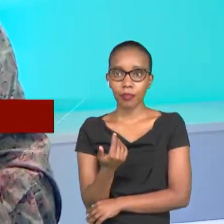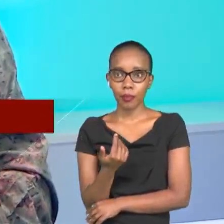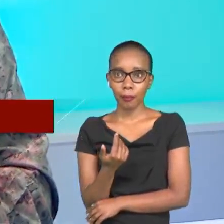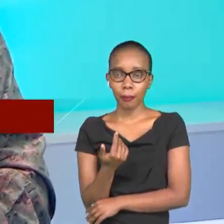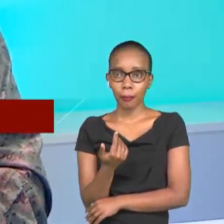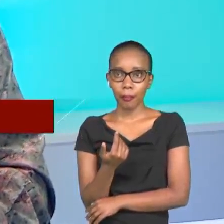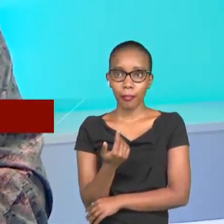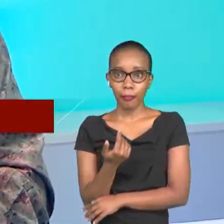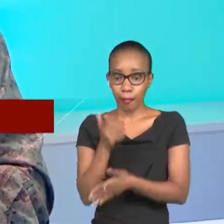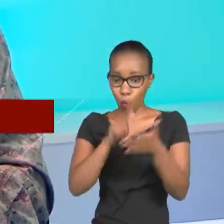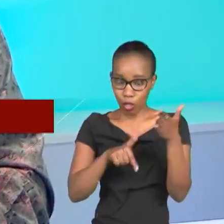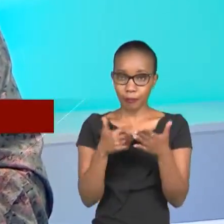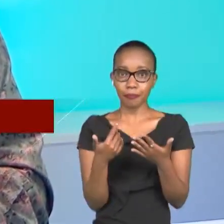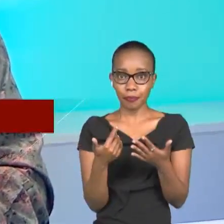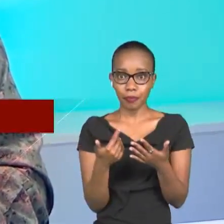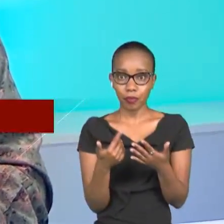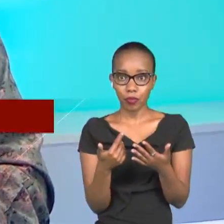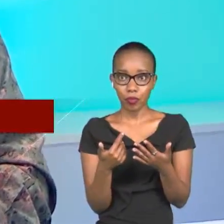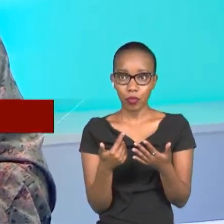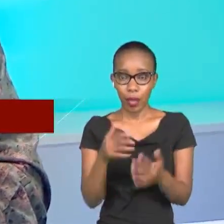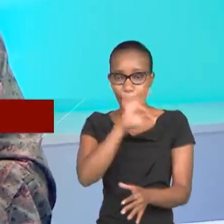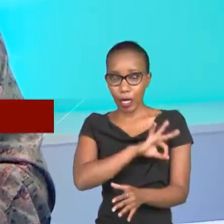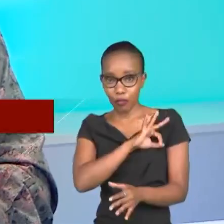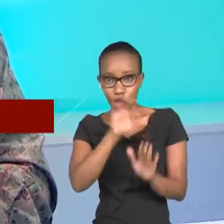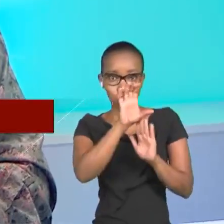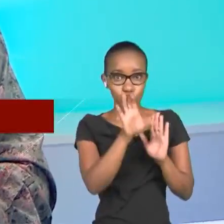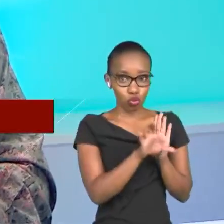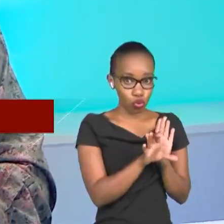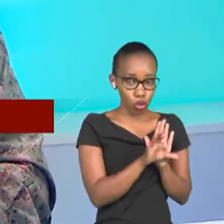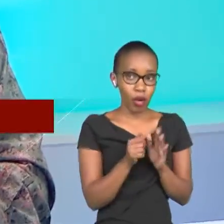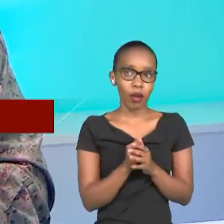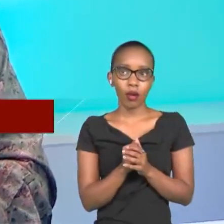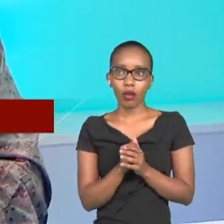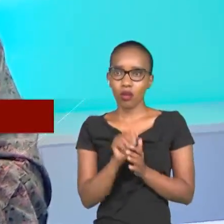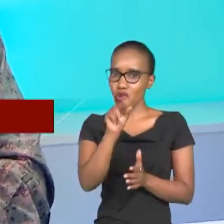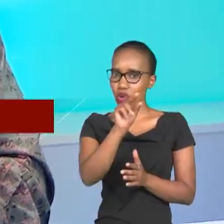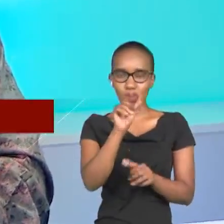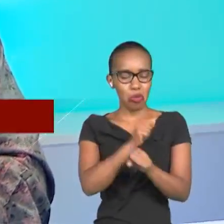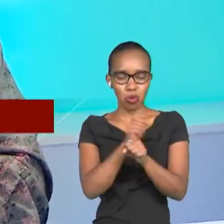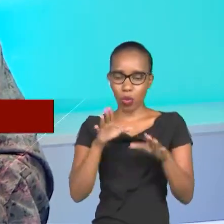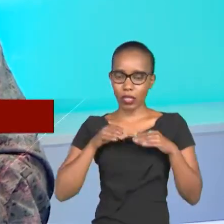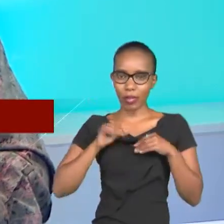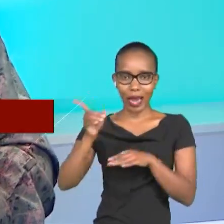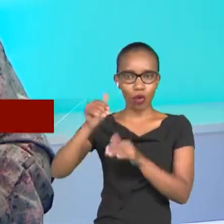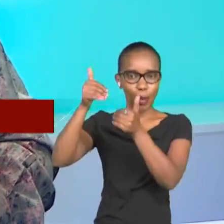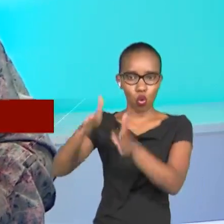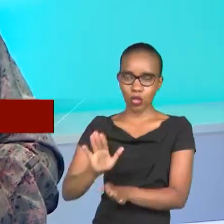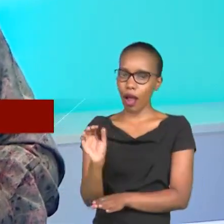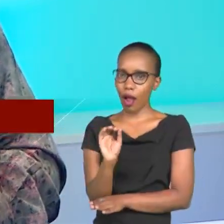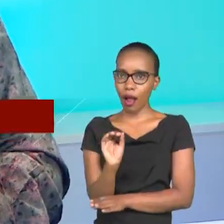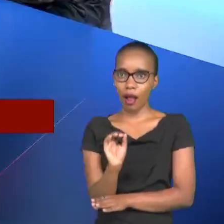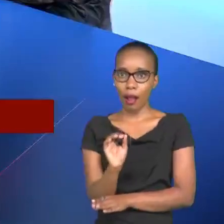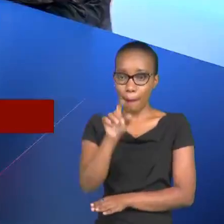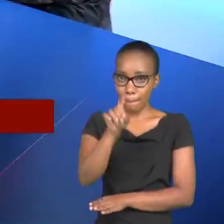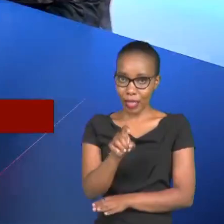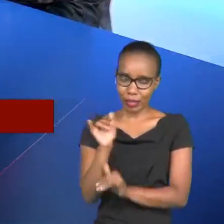reverse what we benefit from the Constitution. And no, we can't allow us as a city to lose that. Right. Then we have